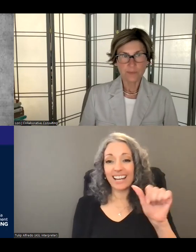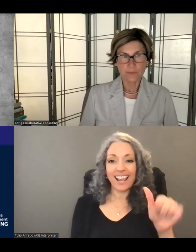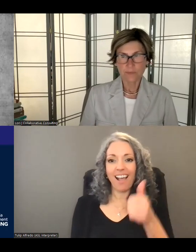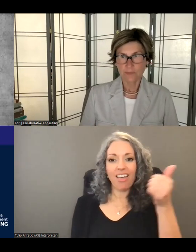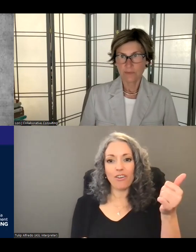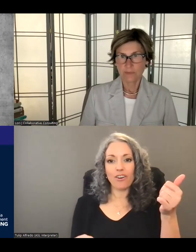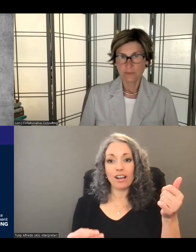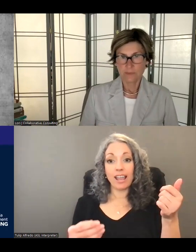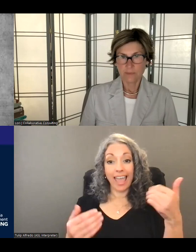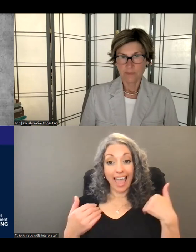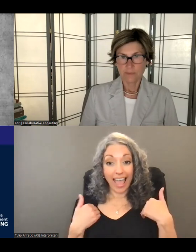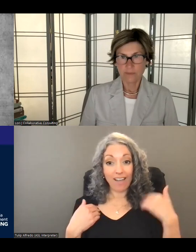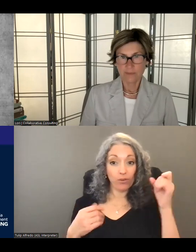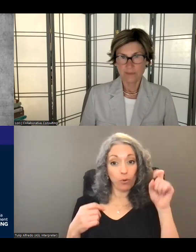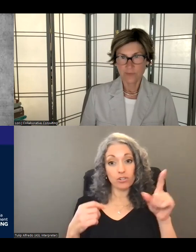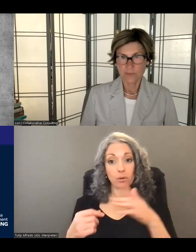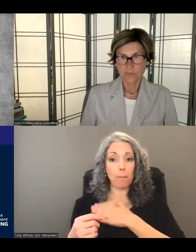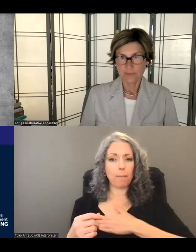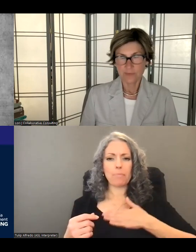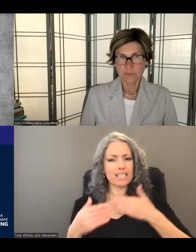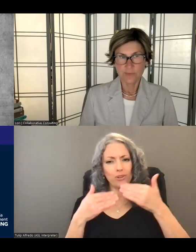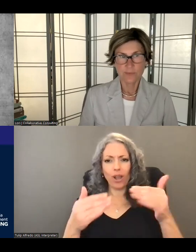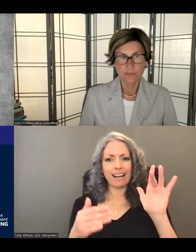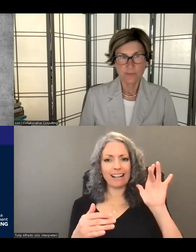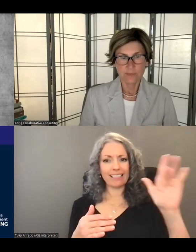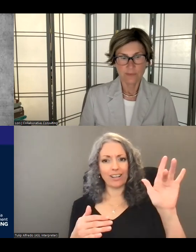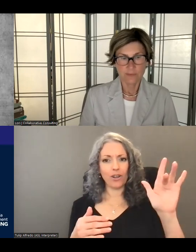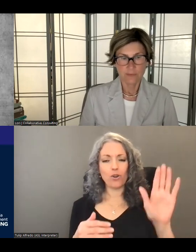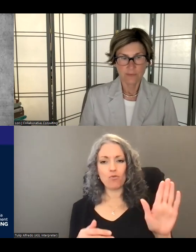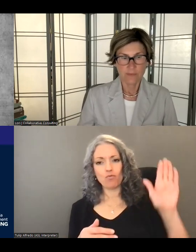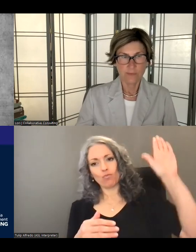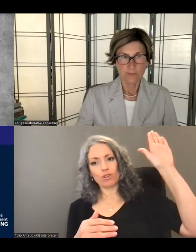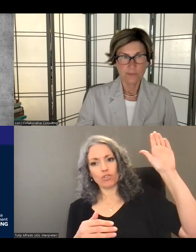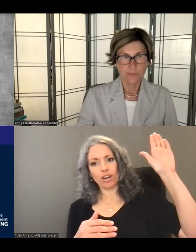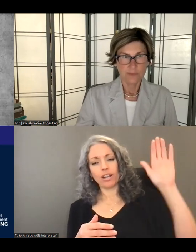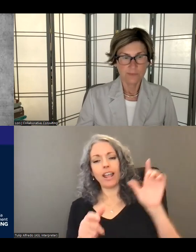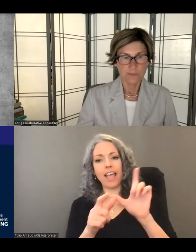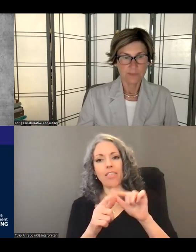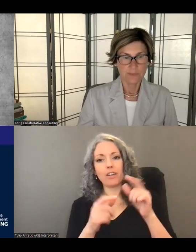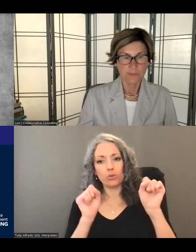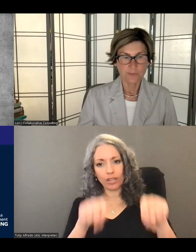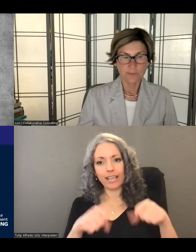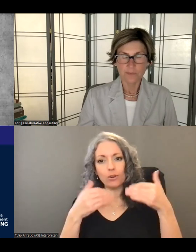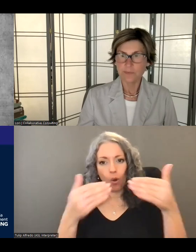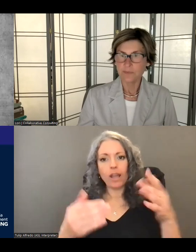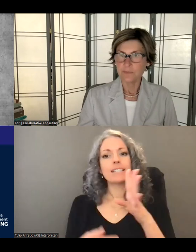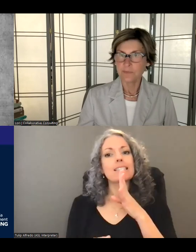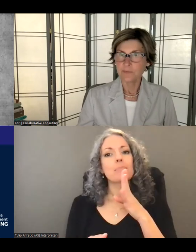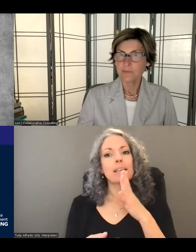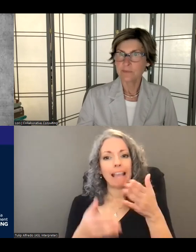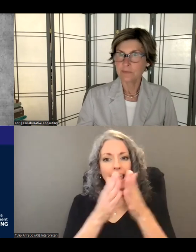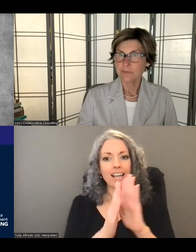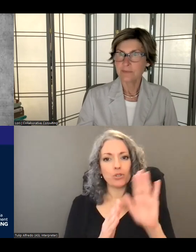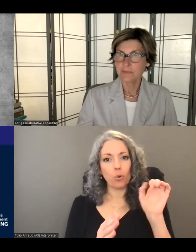that have any questions, please feel free to click on the raise your hand icon and we will unmute you and you can ask your question